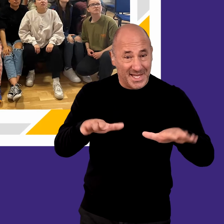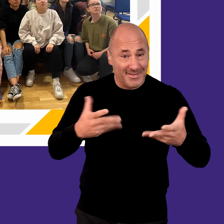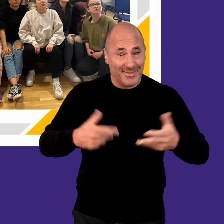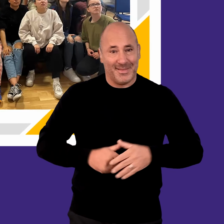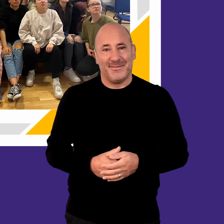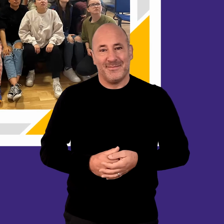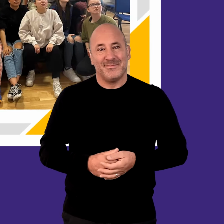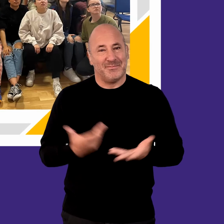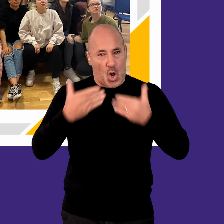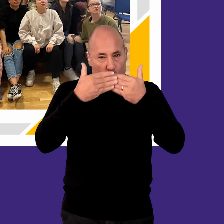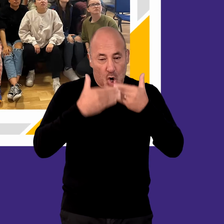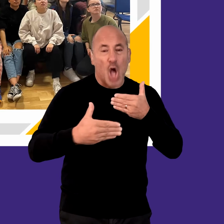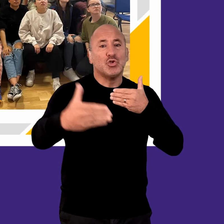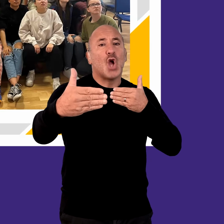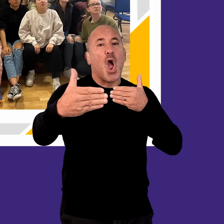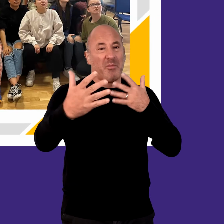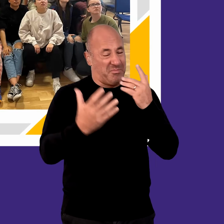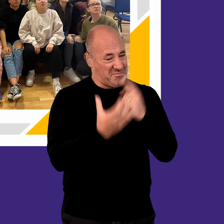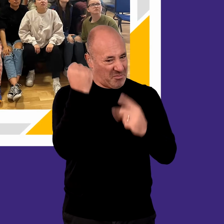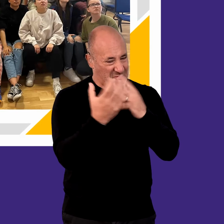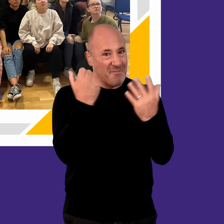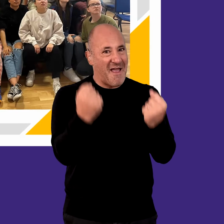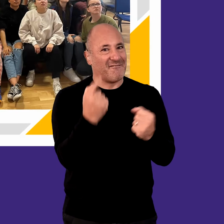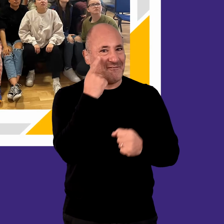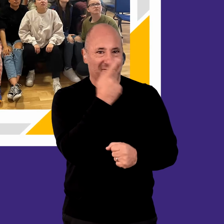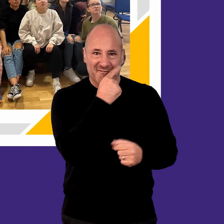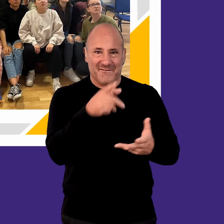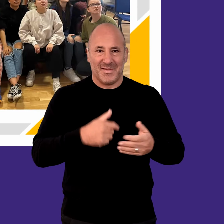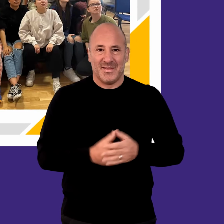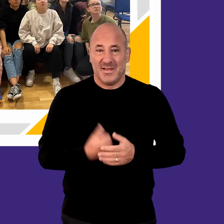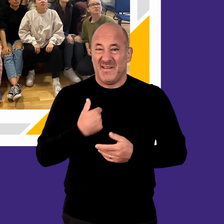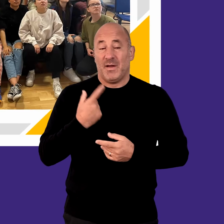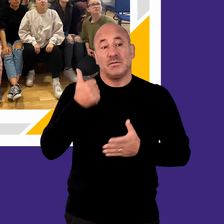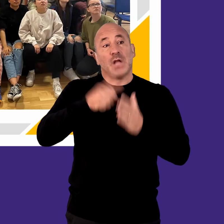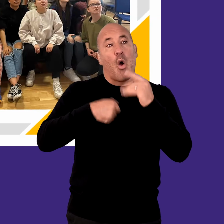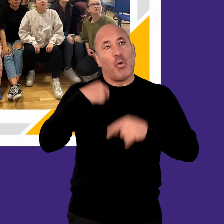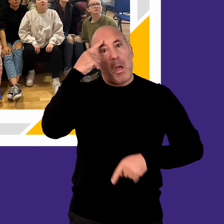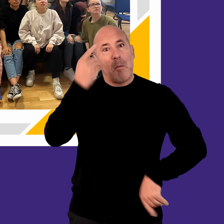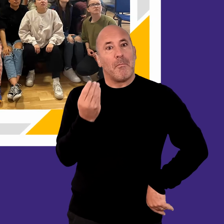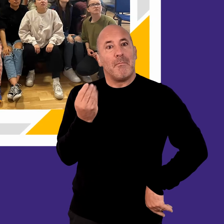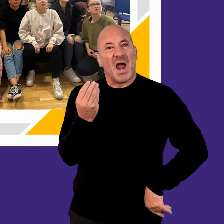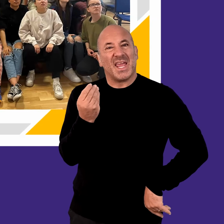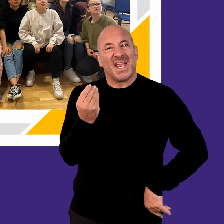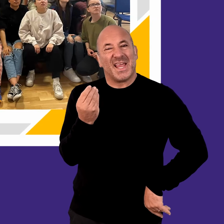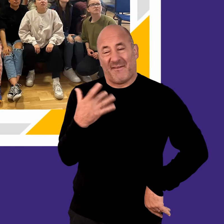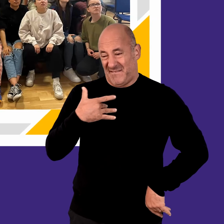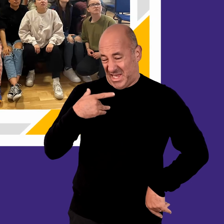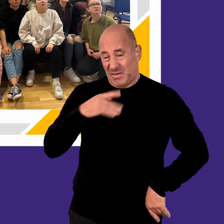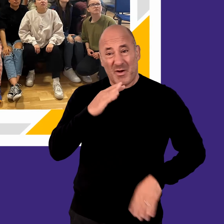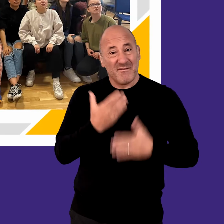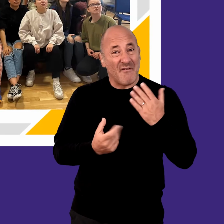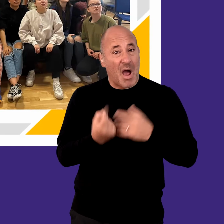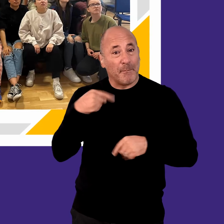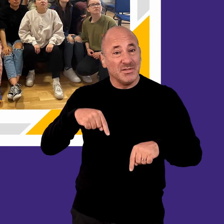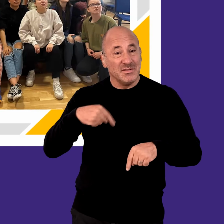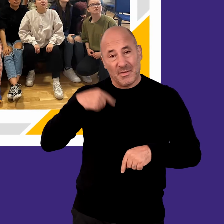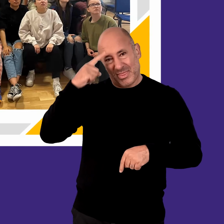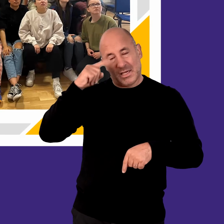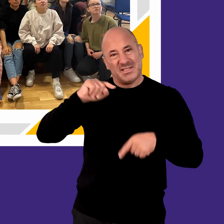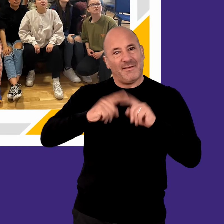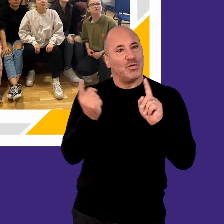theatre in Germany. So the long-term gains are evident. And if we'd started with money in mind, I don't think any of that